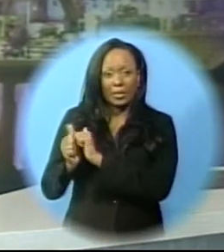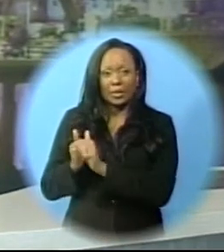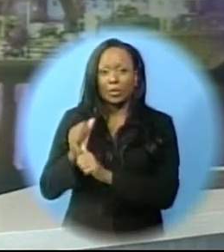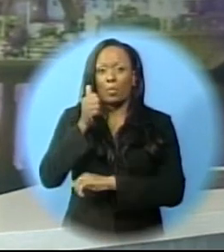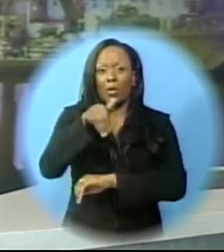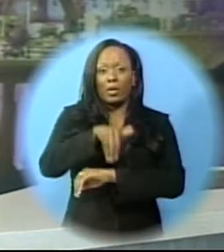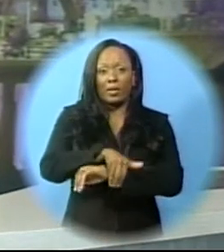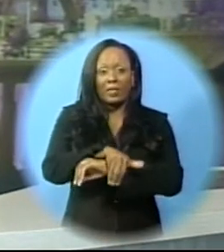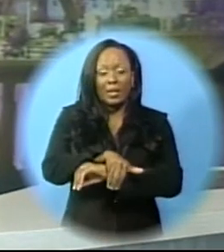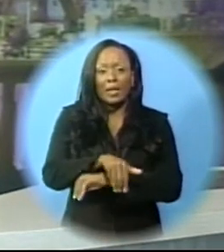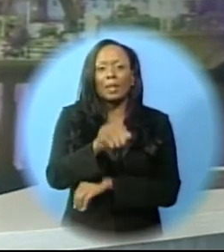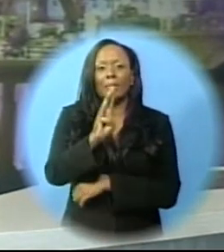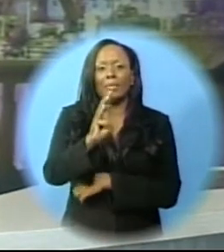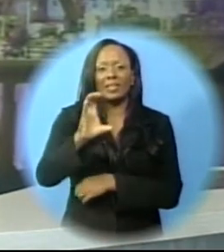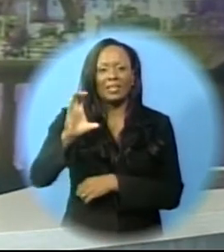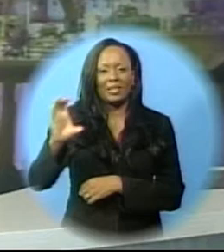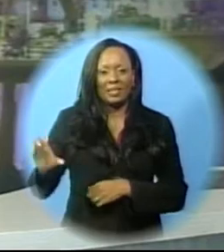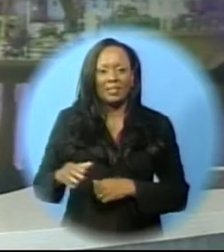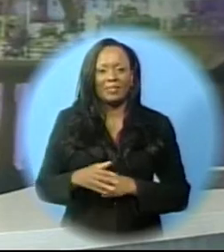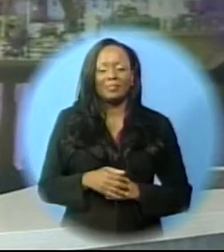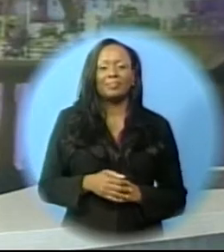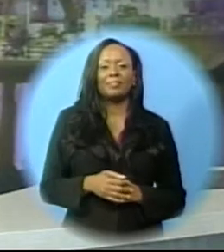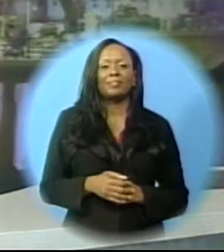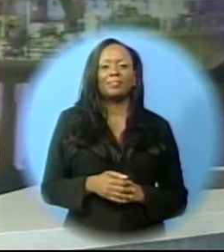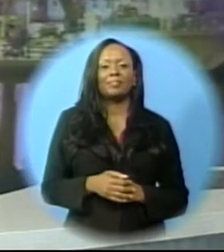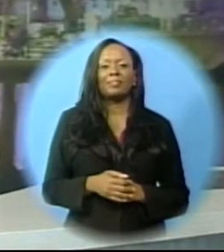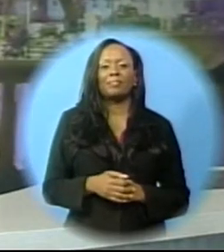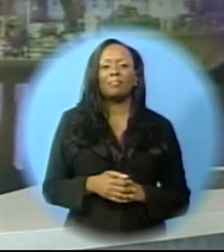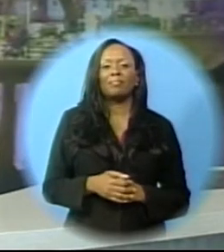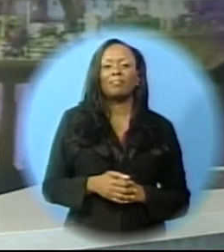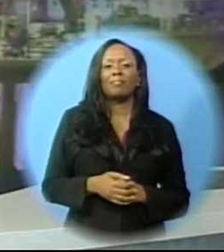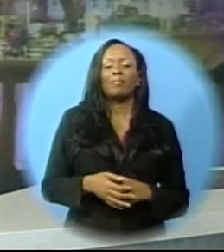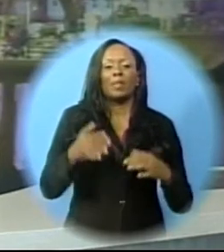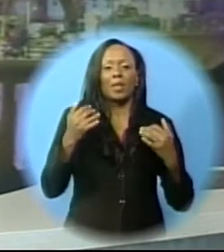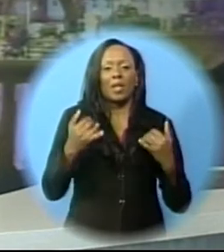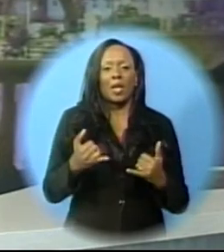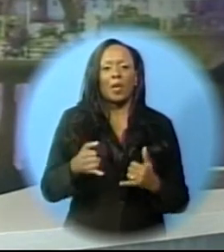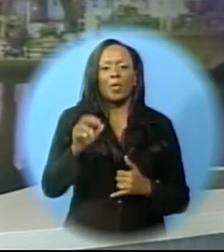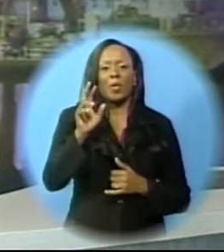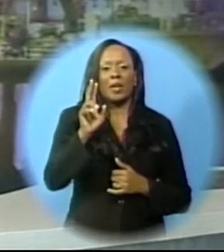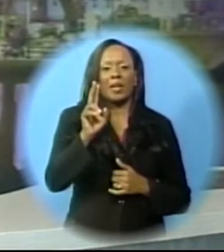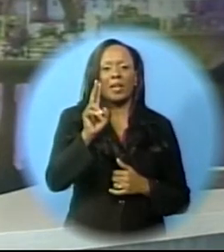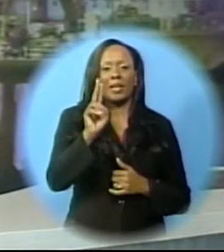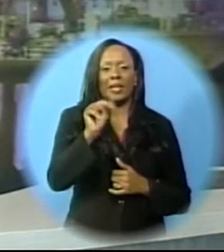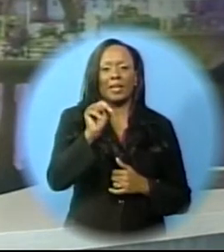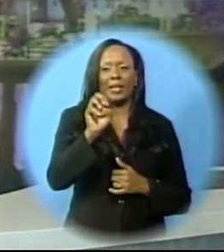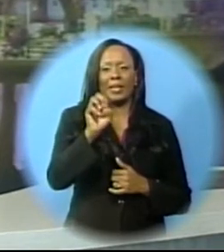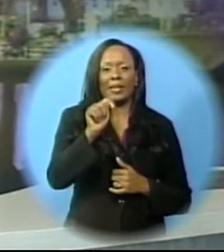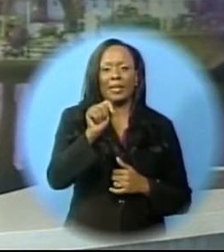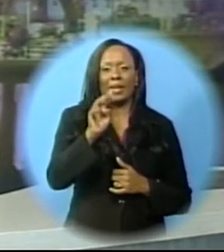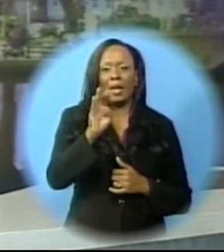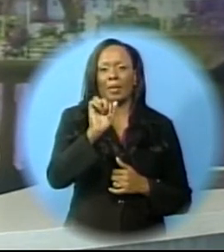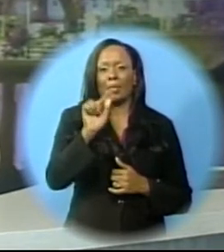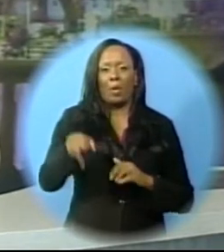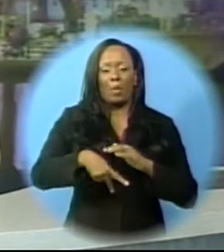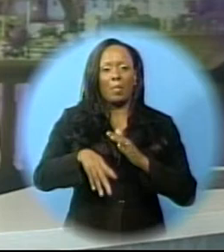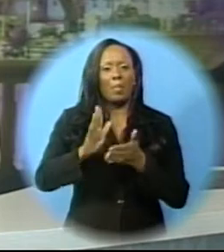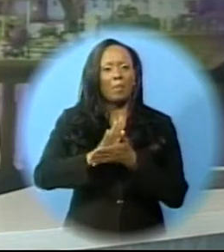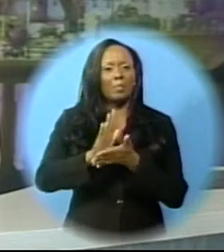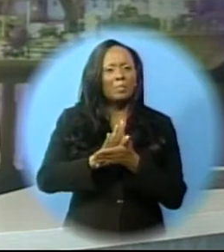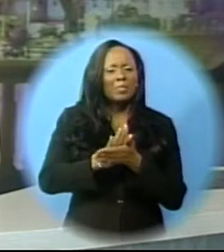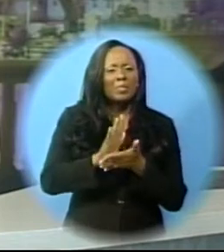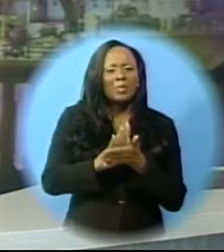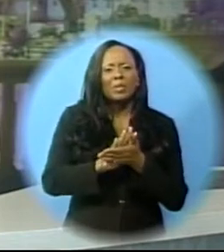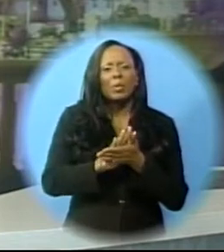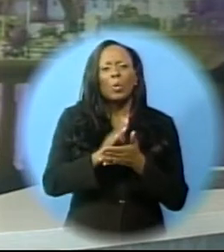evening at BCC. The Angela Gibbs Anna Shepherd zone may not be serving up the most competitive action in